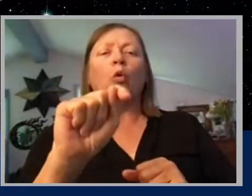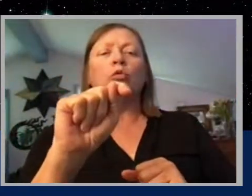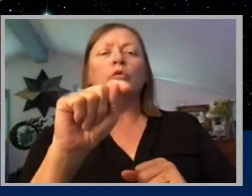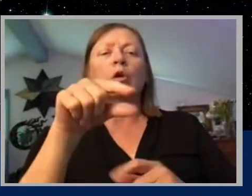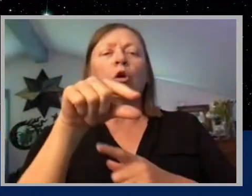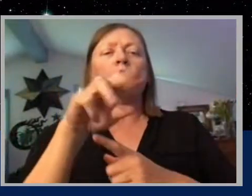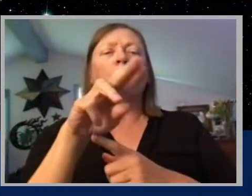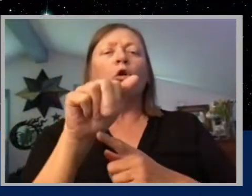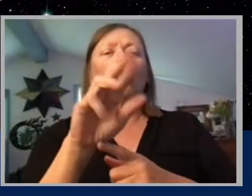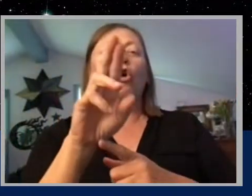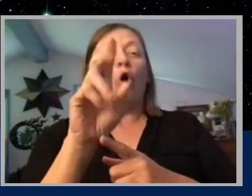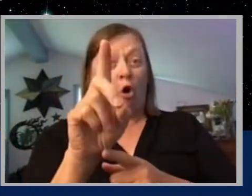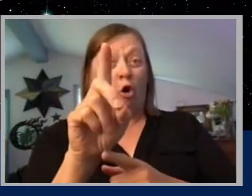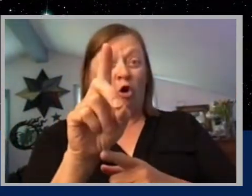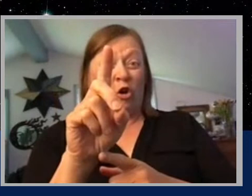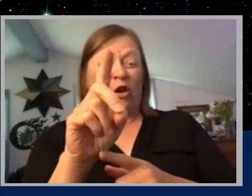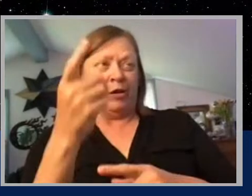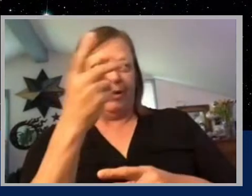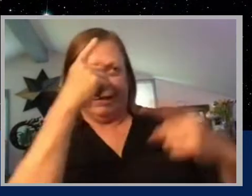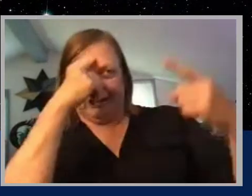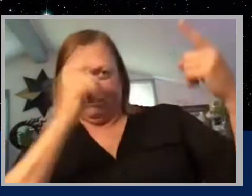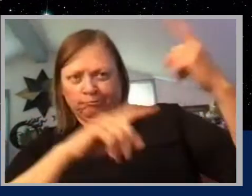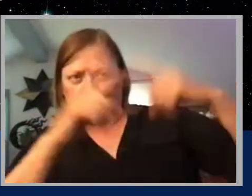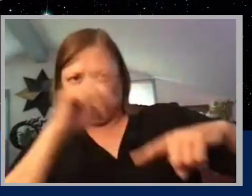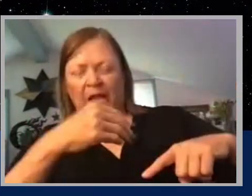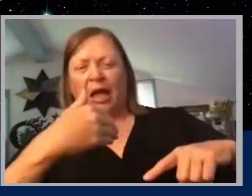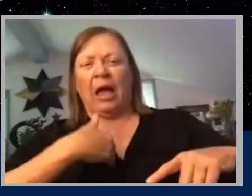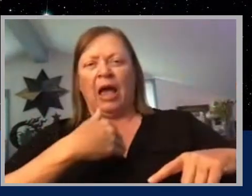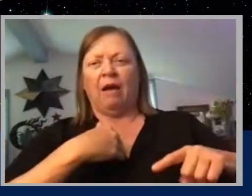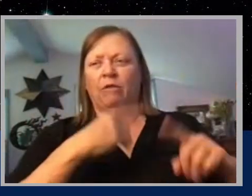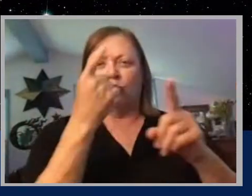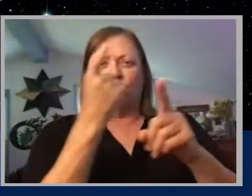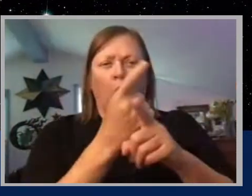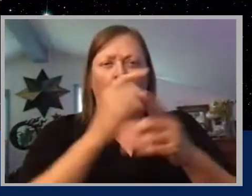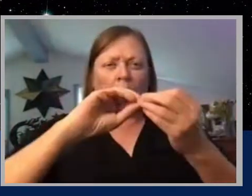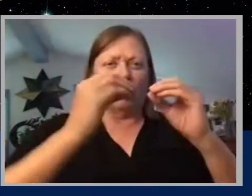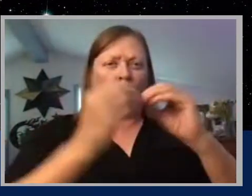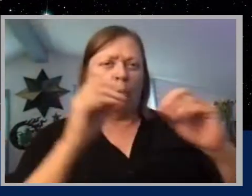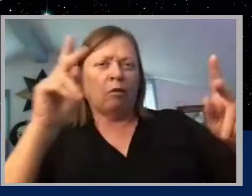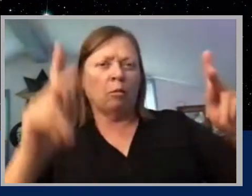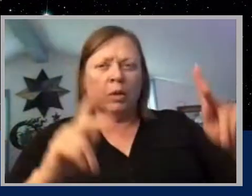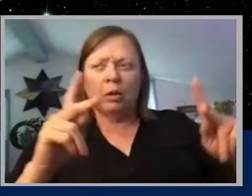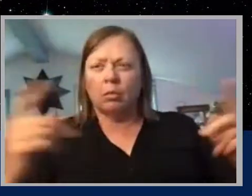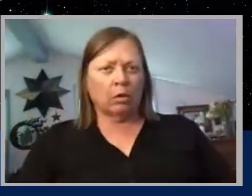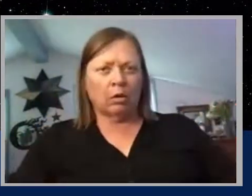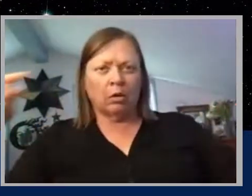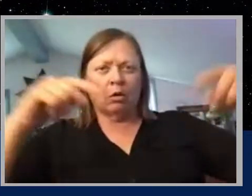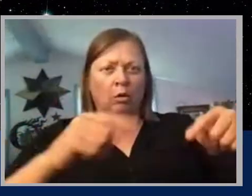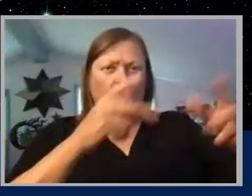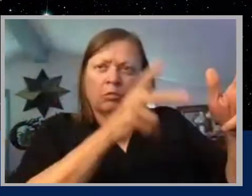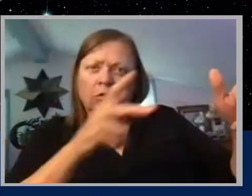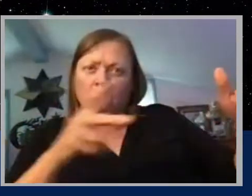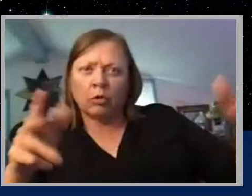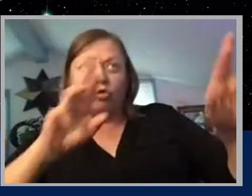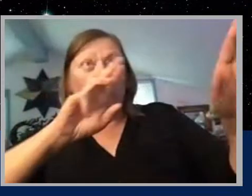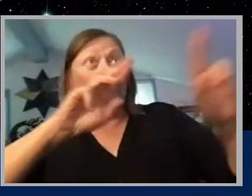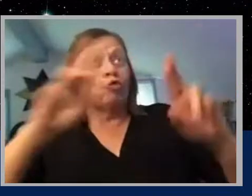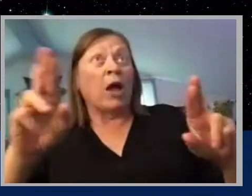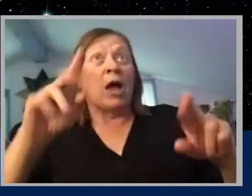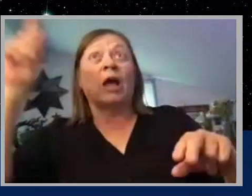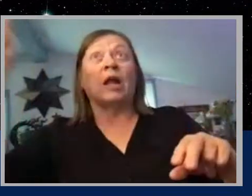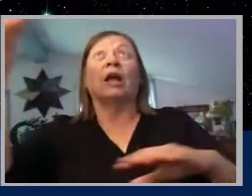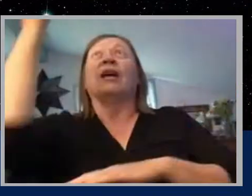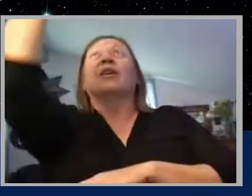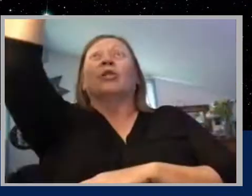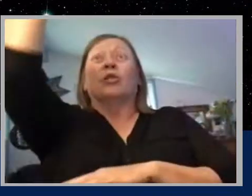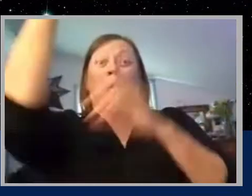crew recoveries across the board. And that allows for our NASA teams and our SpaceX teams to be out there when the capsule is re-entering the